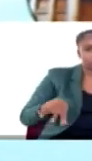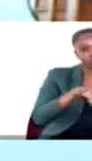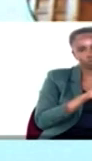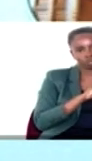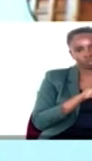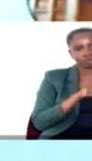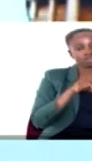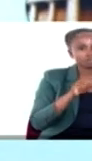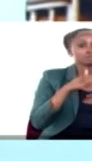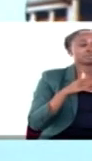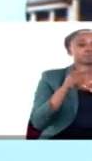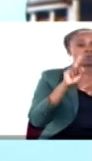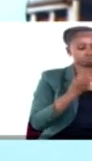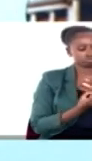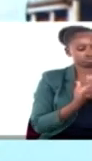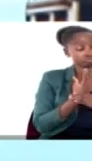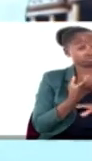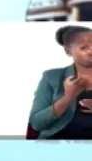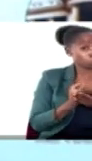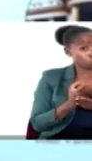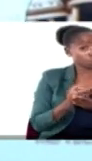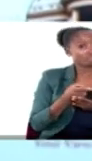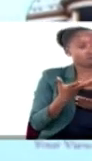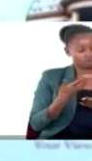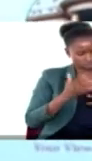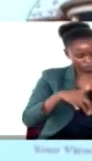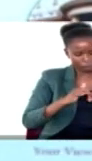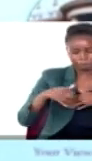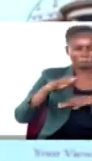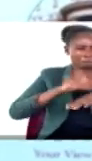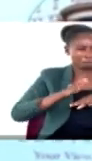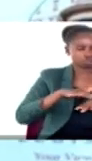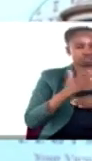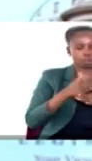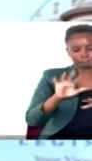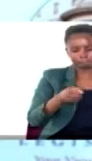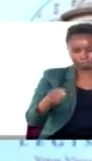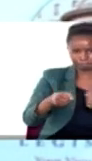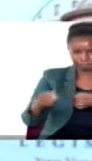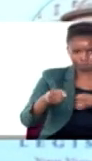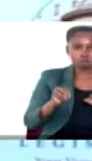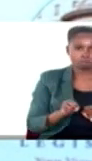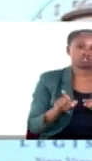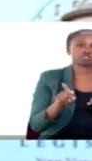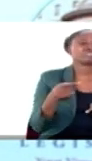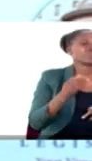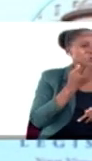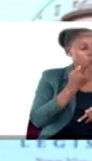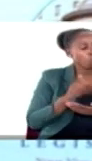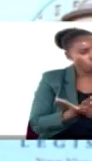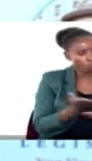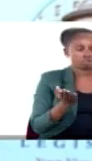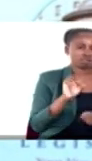a growing and inclusive economy that creates more jobs and offers opportunities to all South